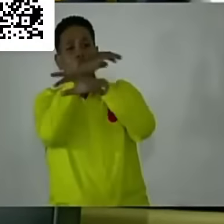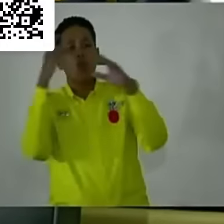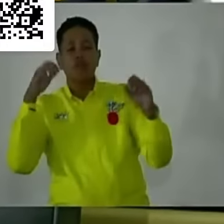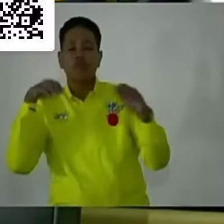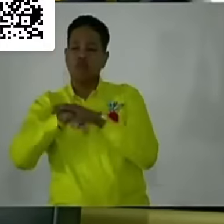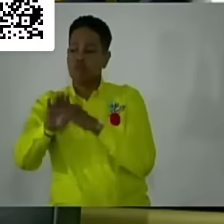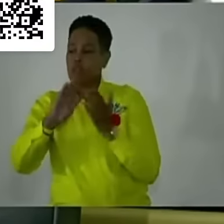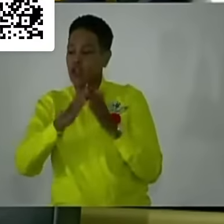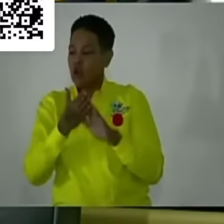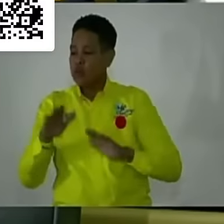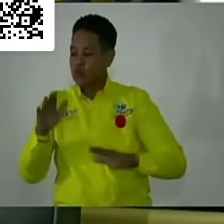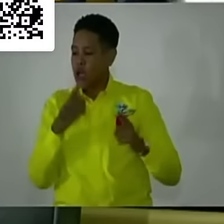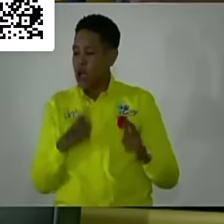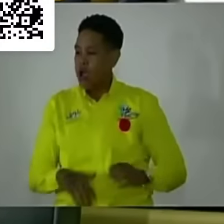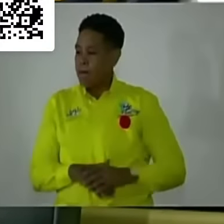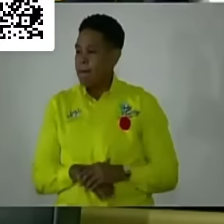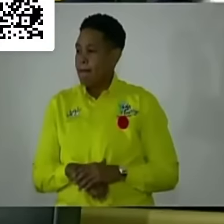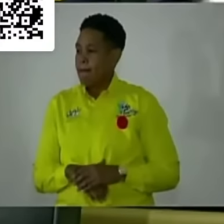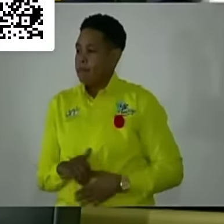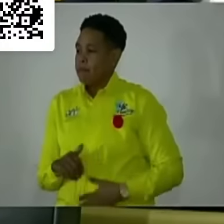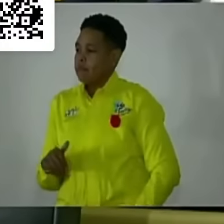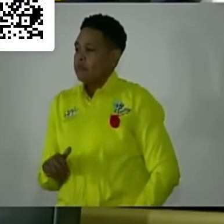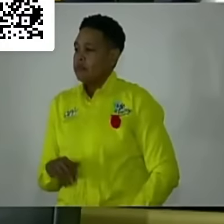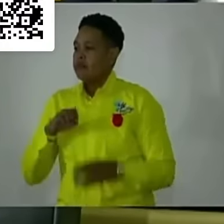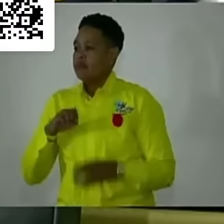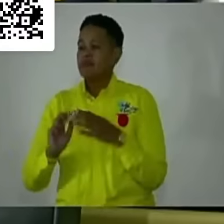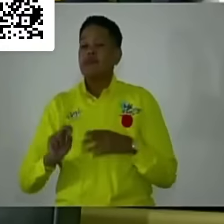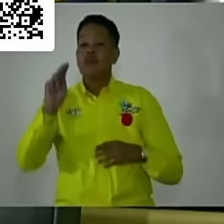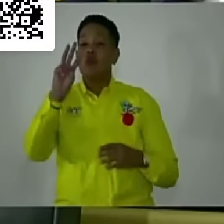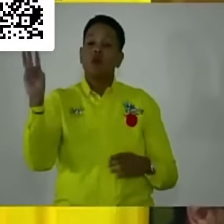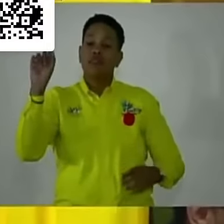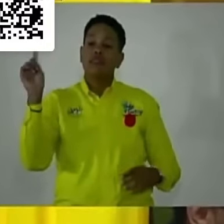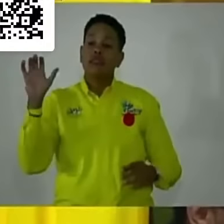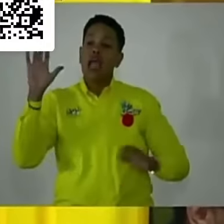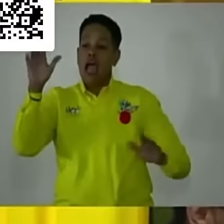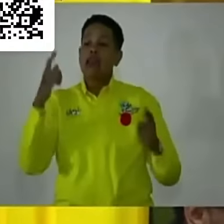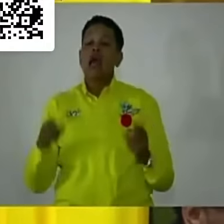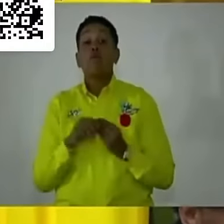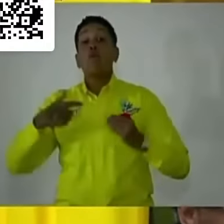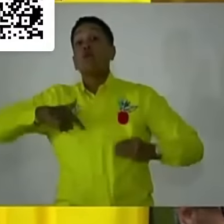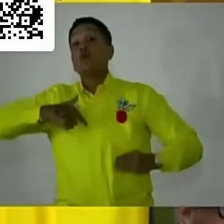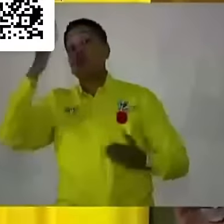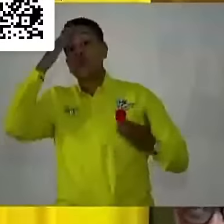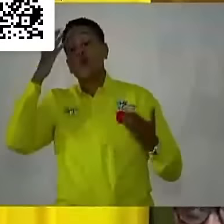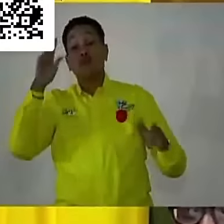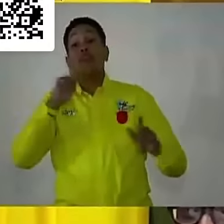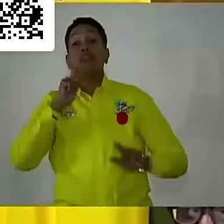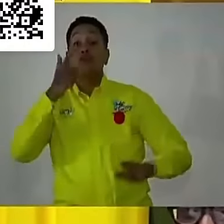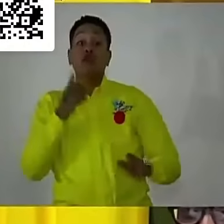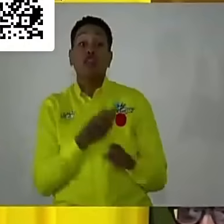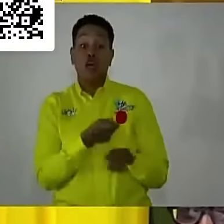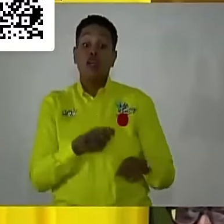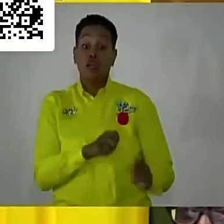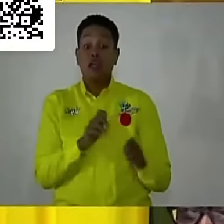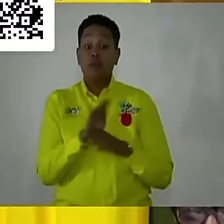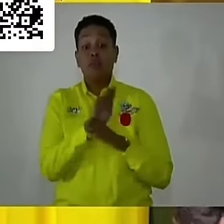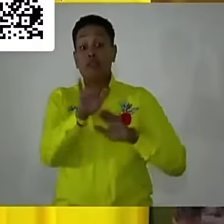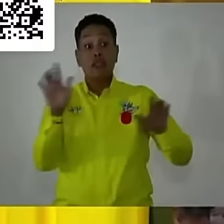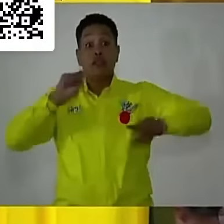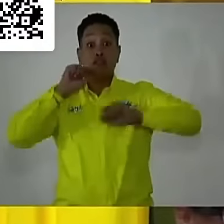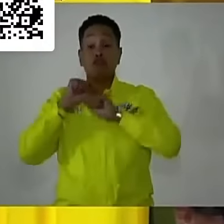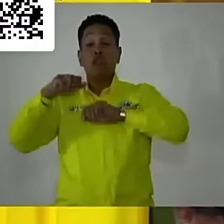from it. In Northwest St. Catherine, we know that the bauxite industry have